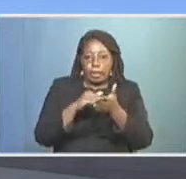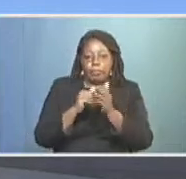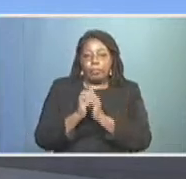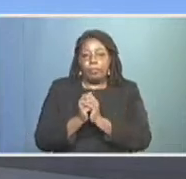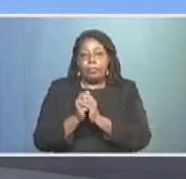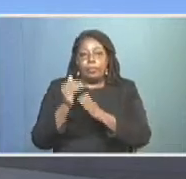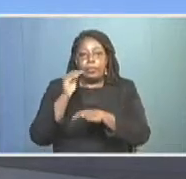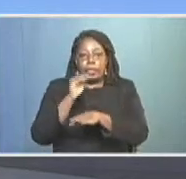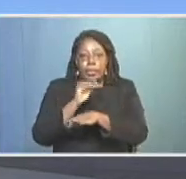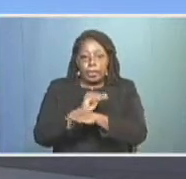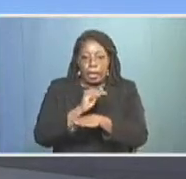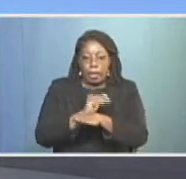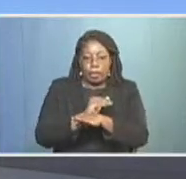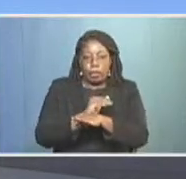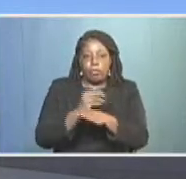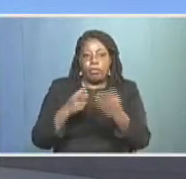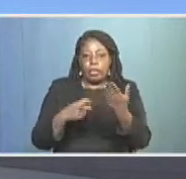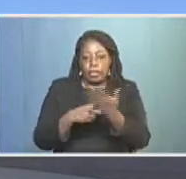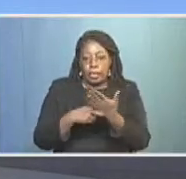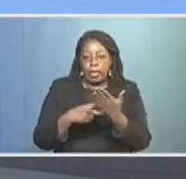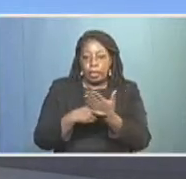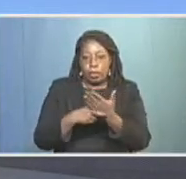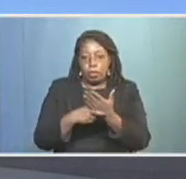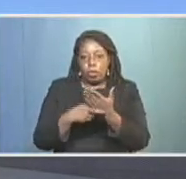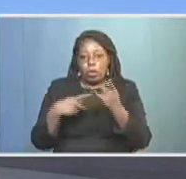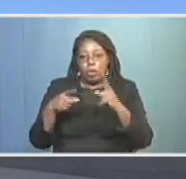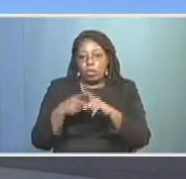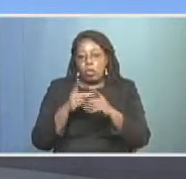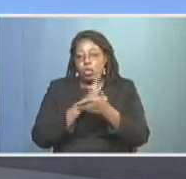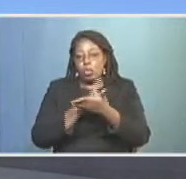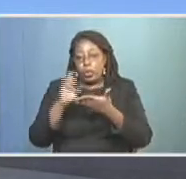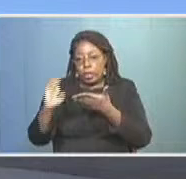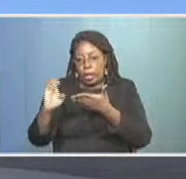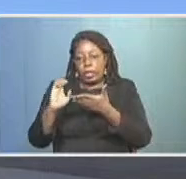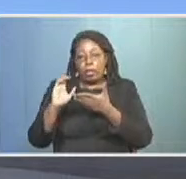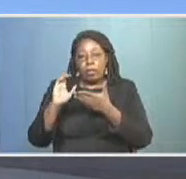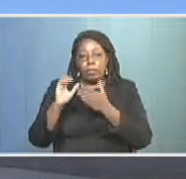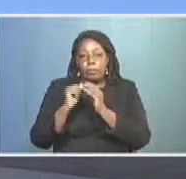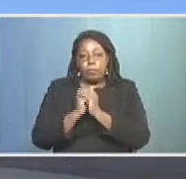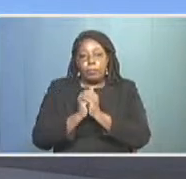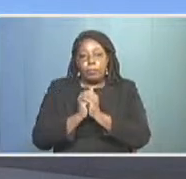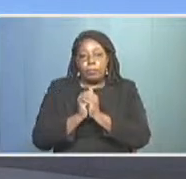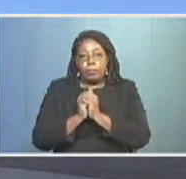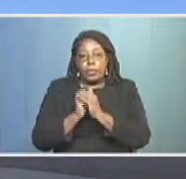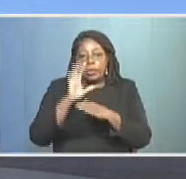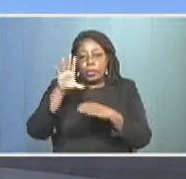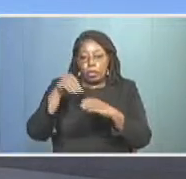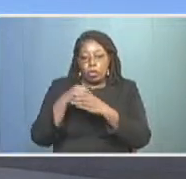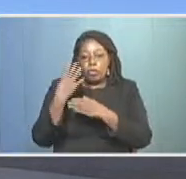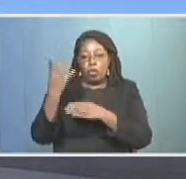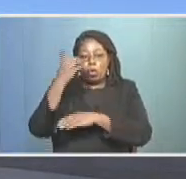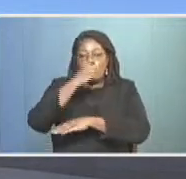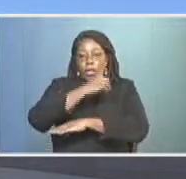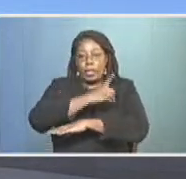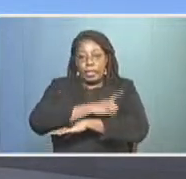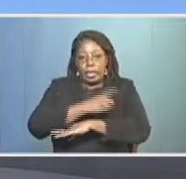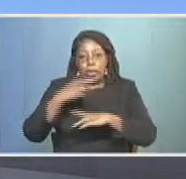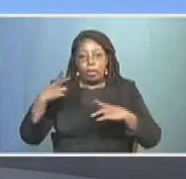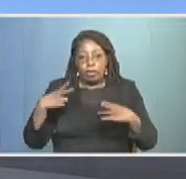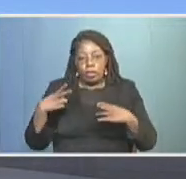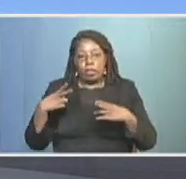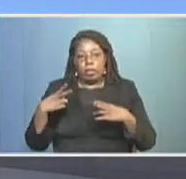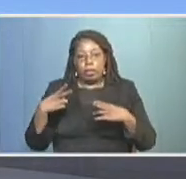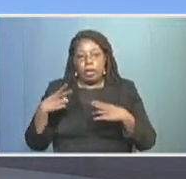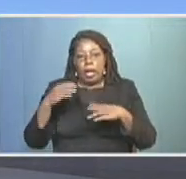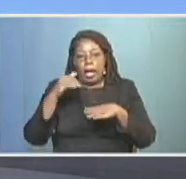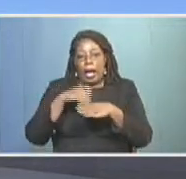in citations for some revelers attending this past weekend's Carnival Bubble, the all-inclusive 4-day fetication playing out